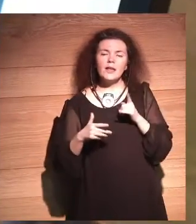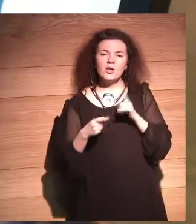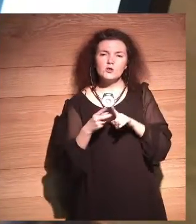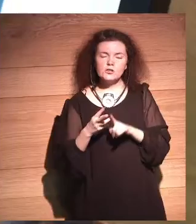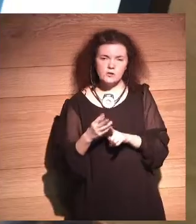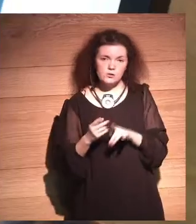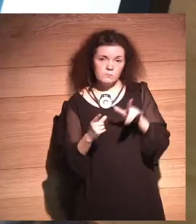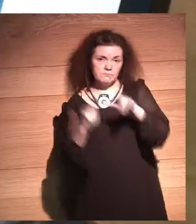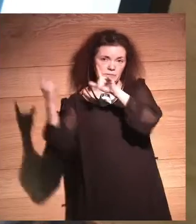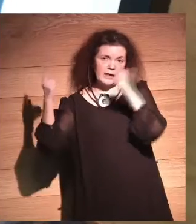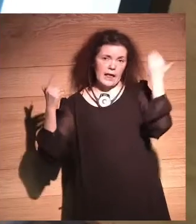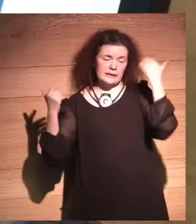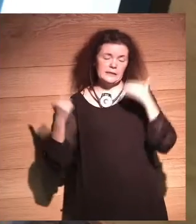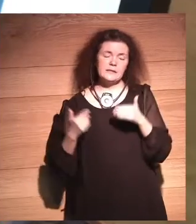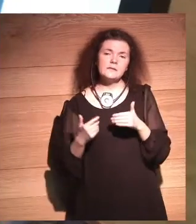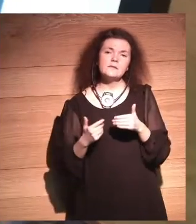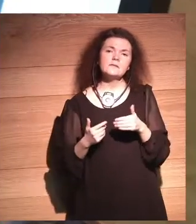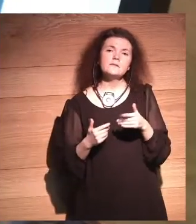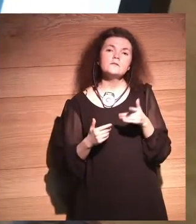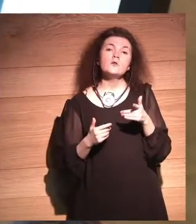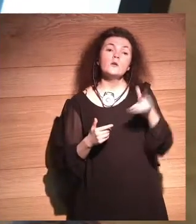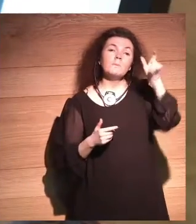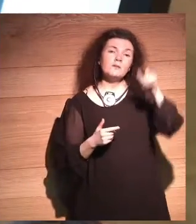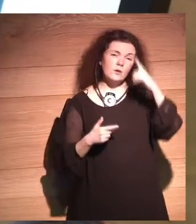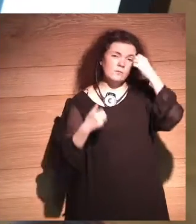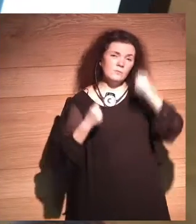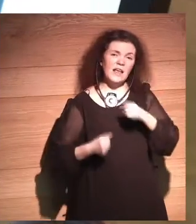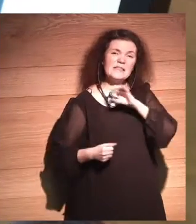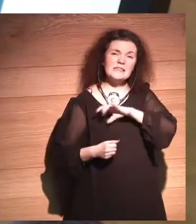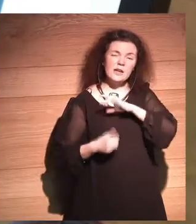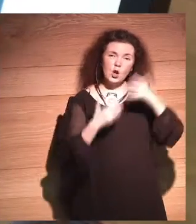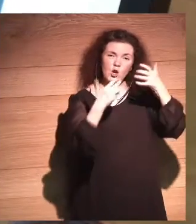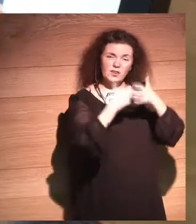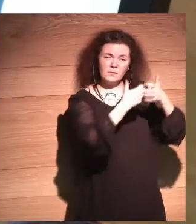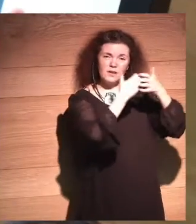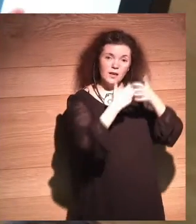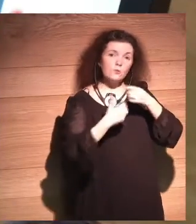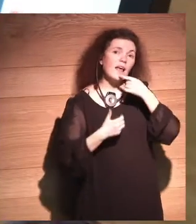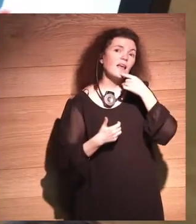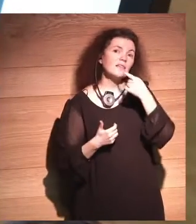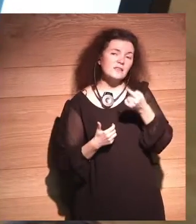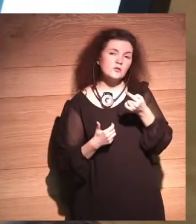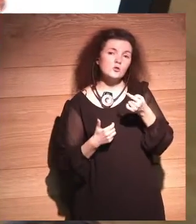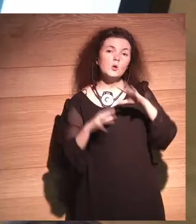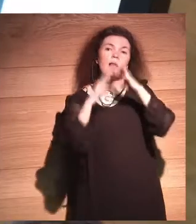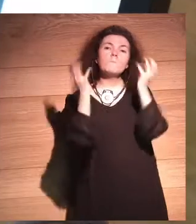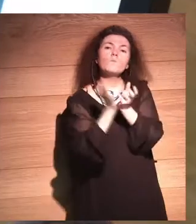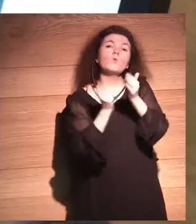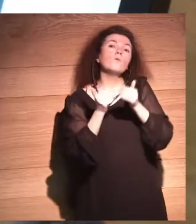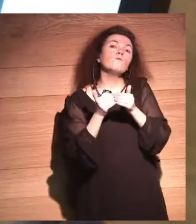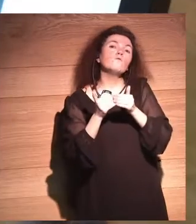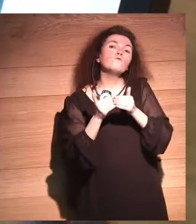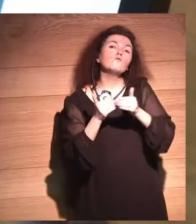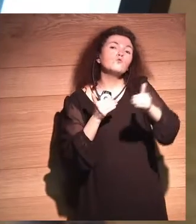American, actually a Chilean-American academic has been advocating to say, in the world of the future, in which there's so